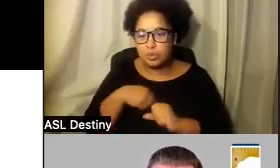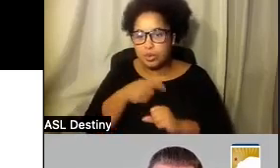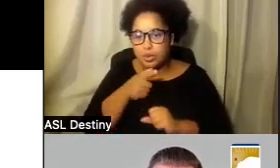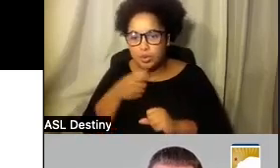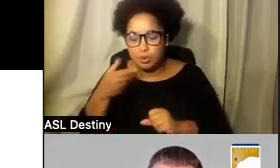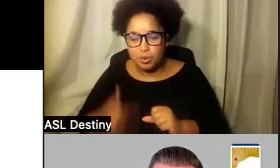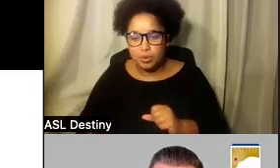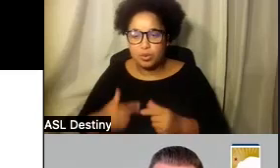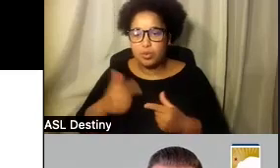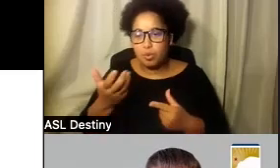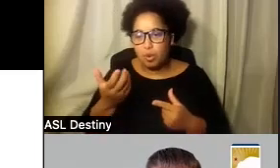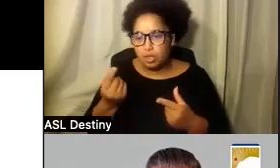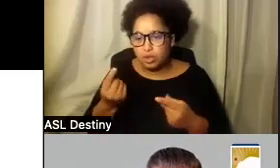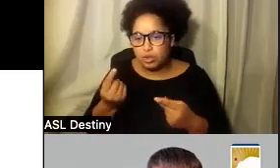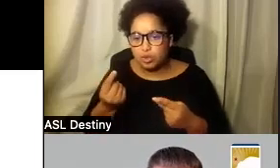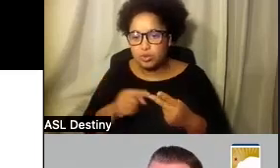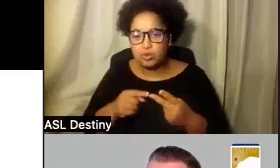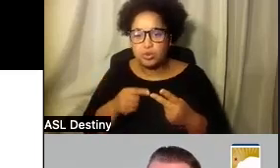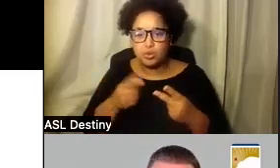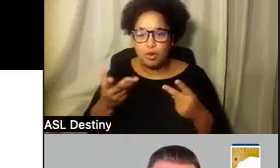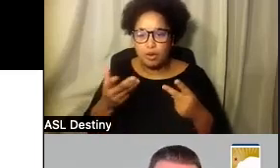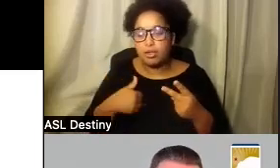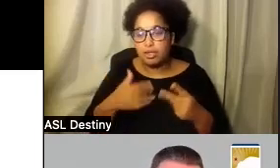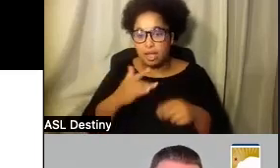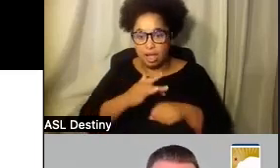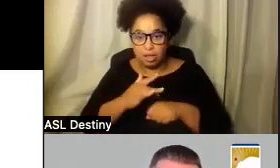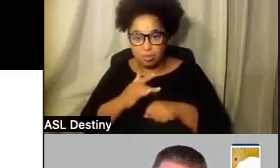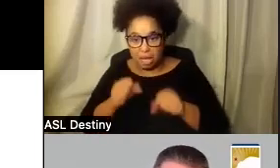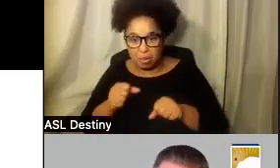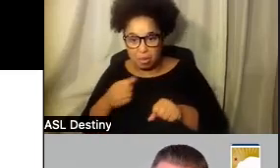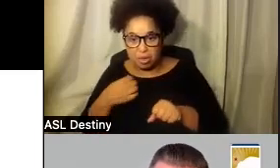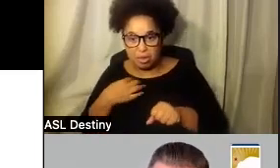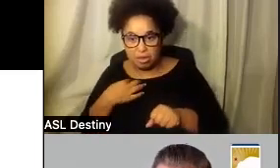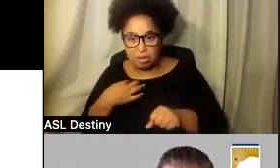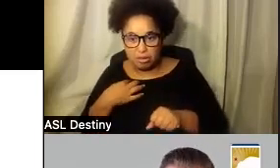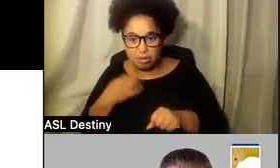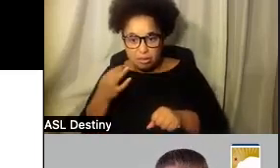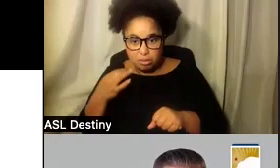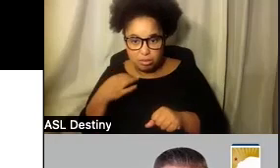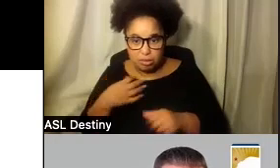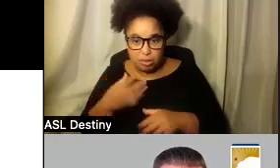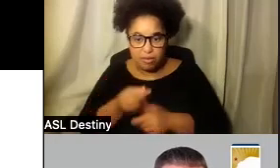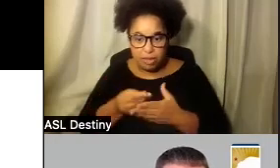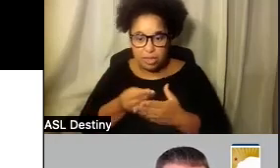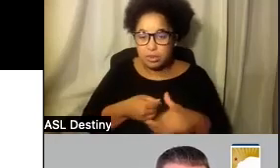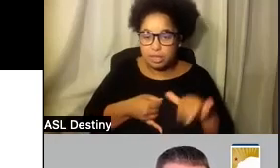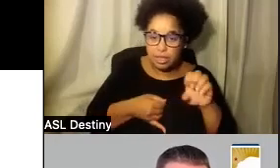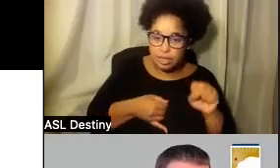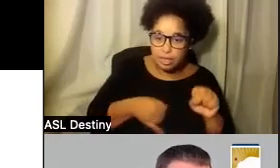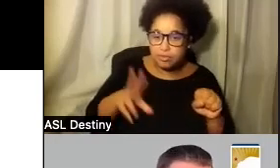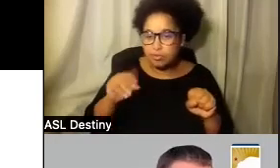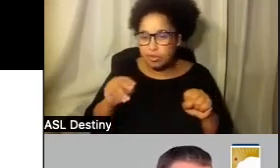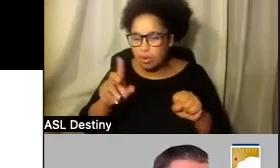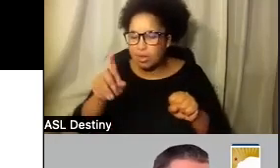do. Is it eligible to receive funding? We review it and say yes or no, or work with you to maybe get a little bit more,